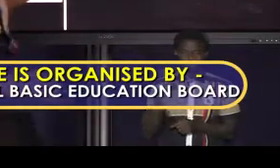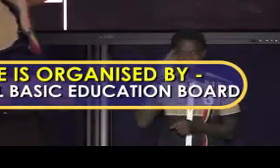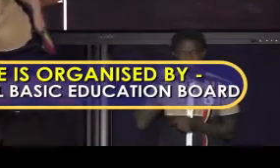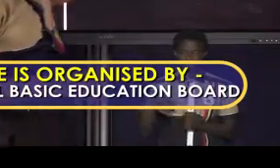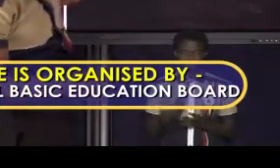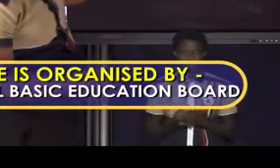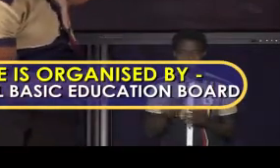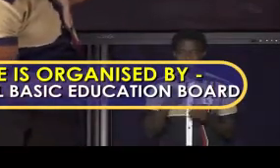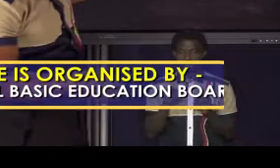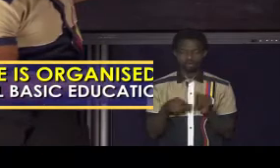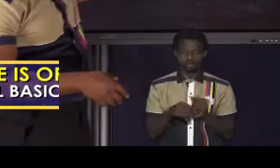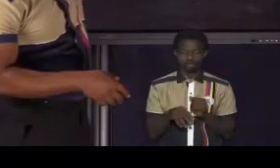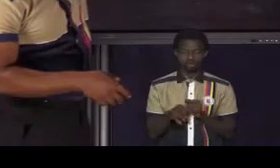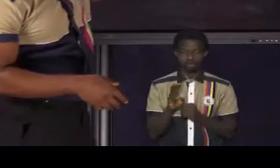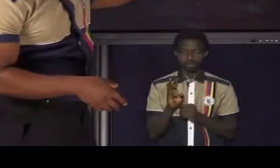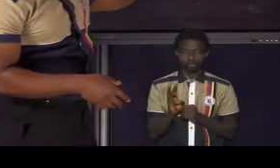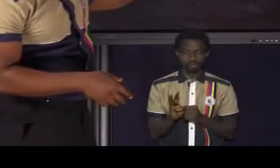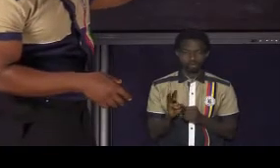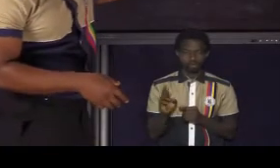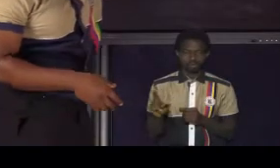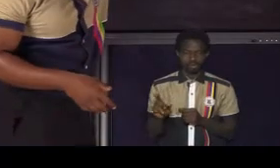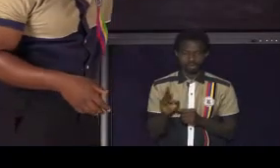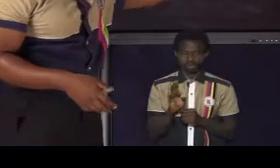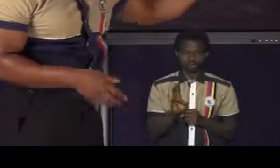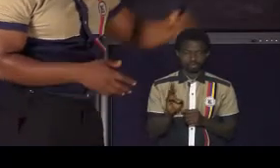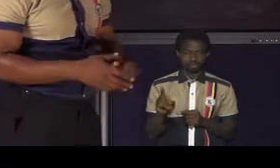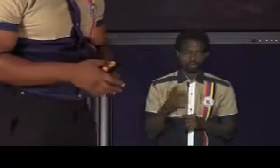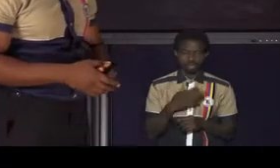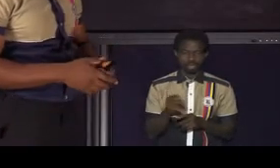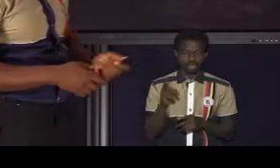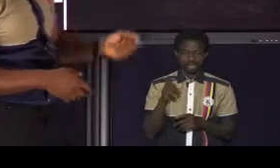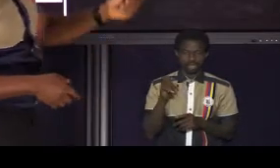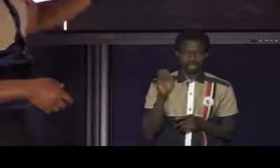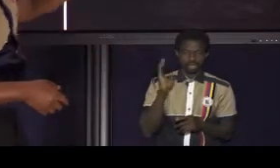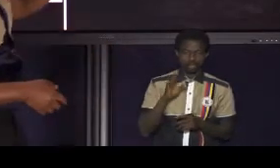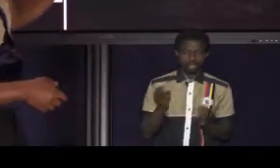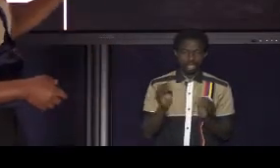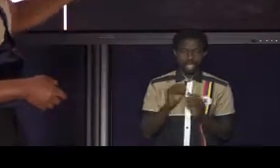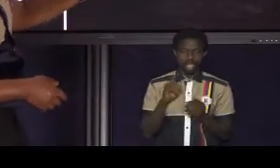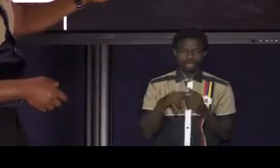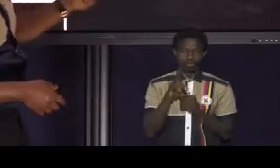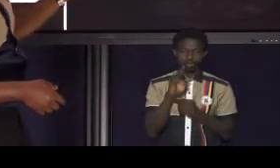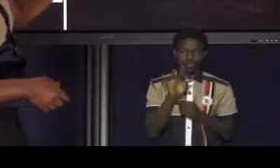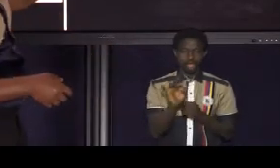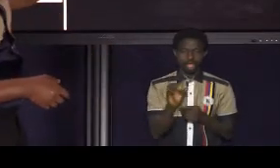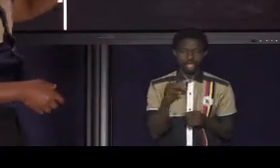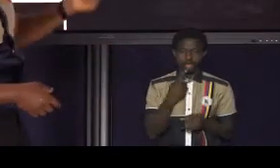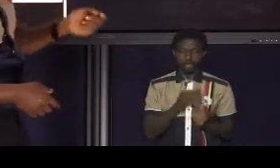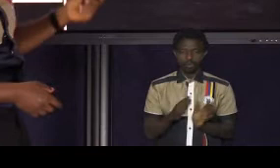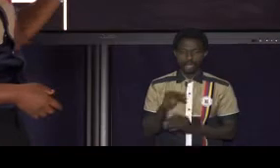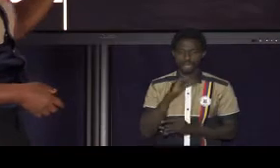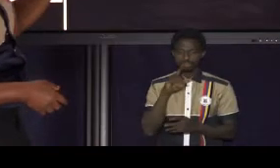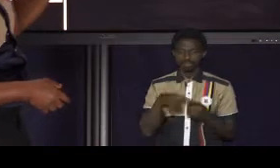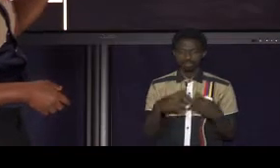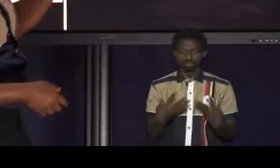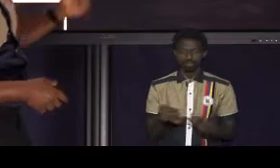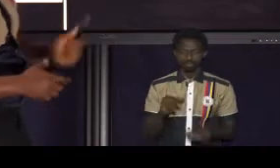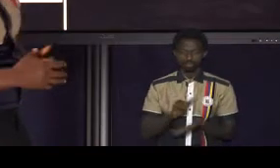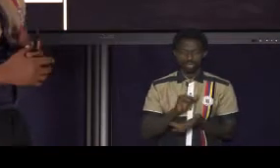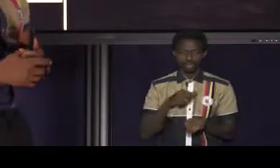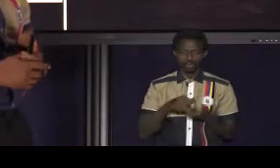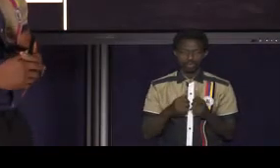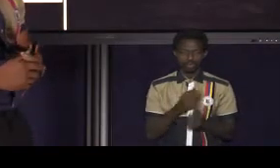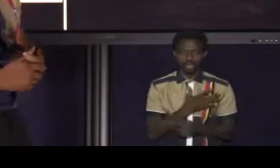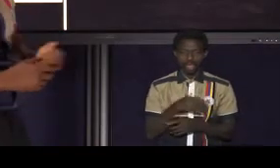that the degree 71, 61, and x will add up to 180 degrees. So the plan is simply to solve that equation so that we